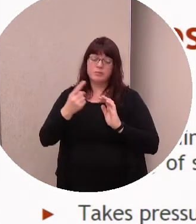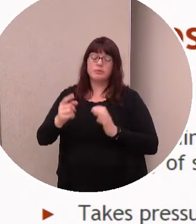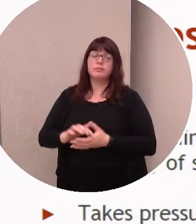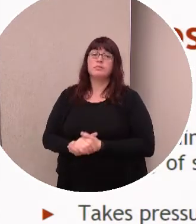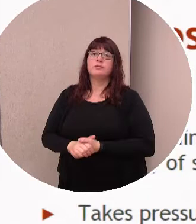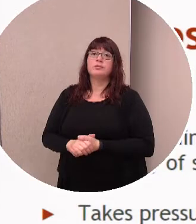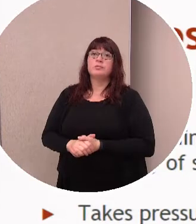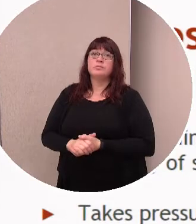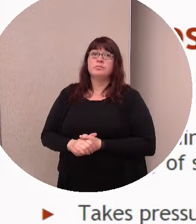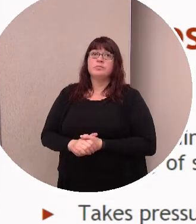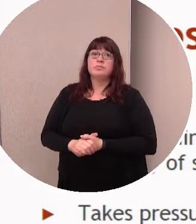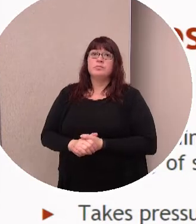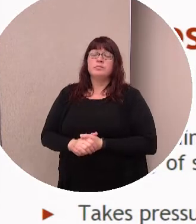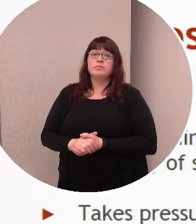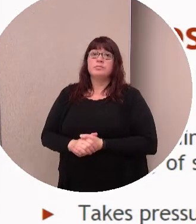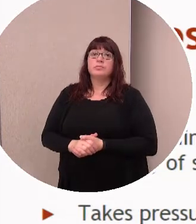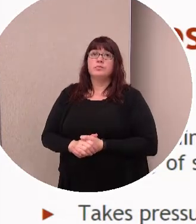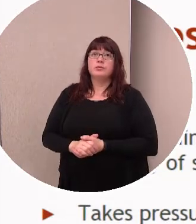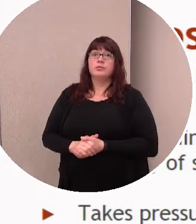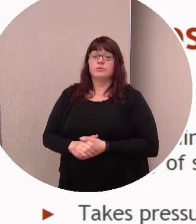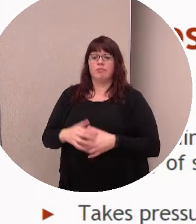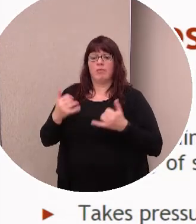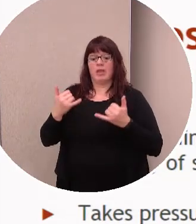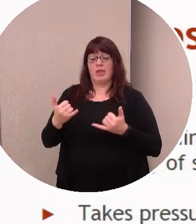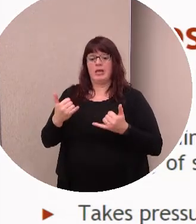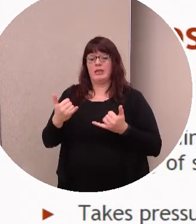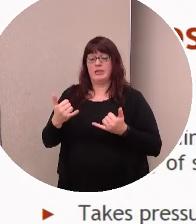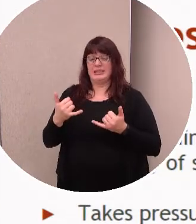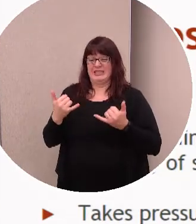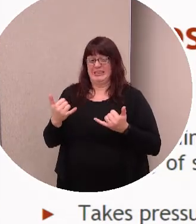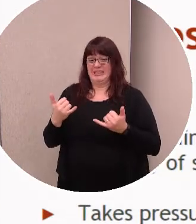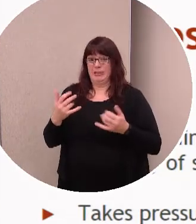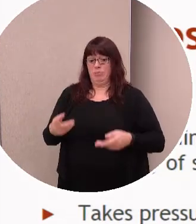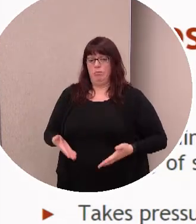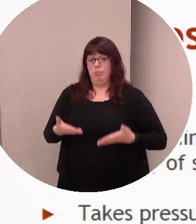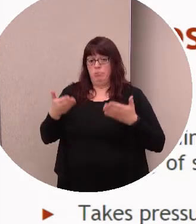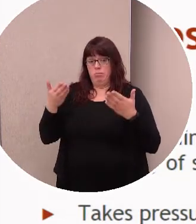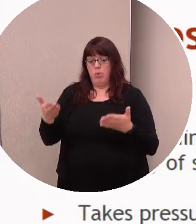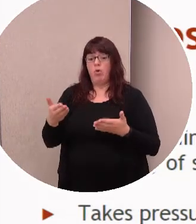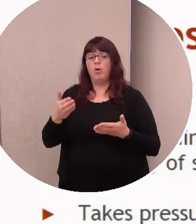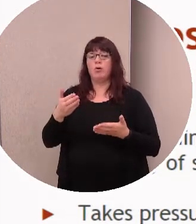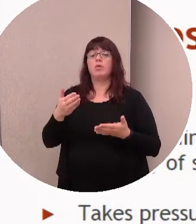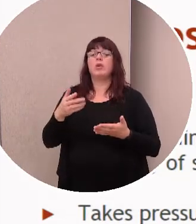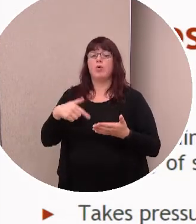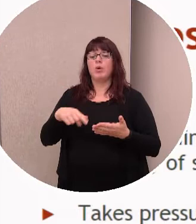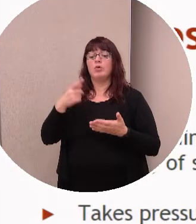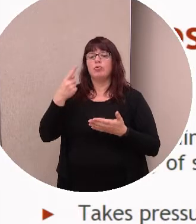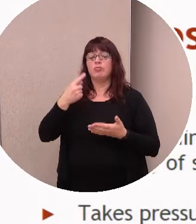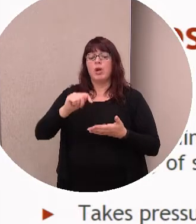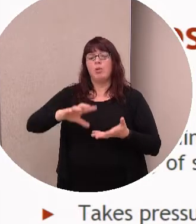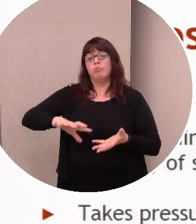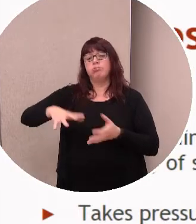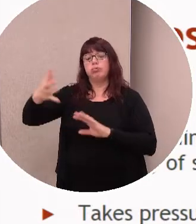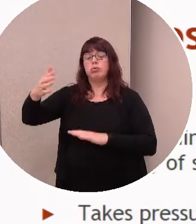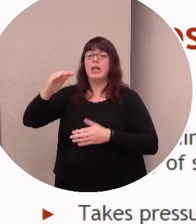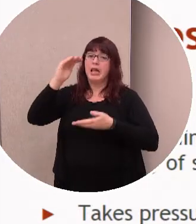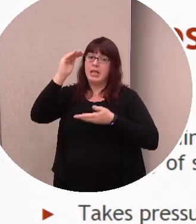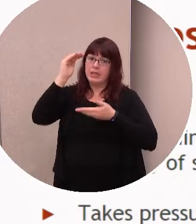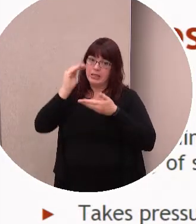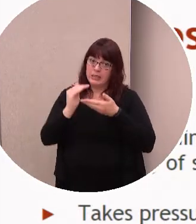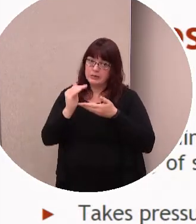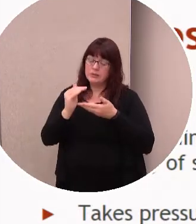Again, this particular proposal minimizes the disruption for the majority of